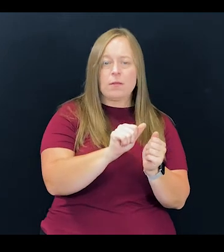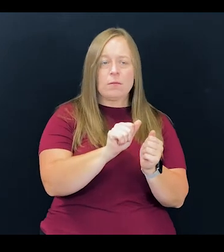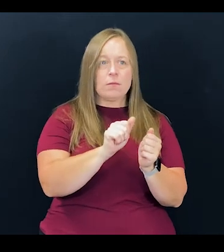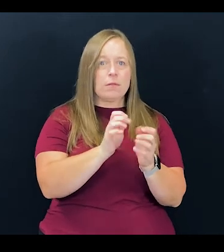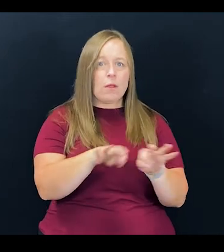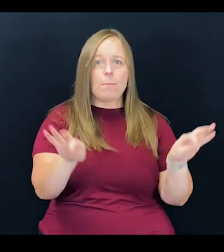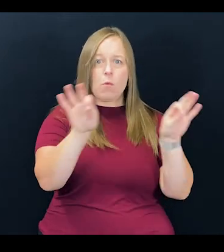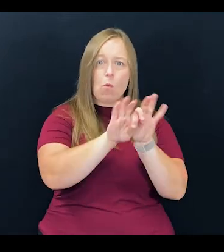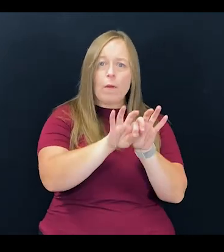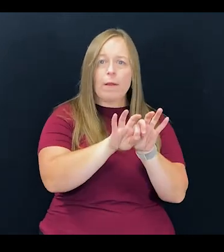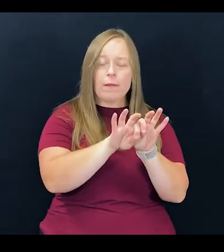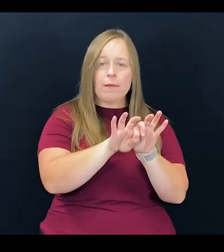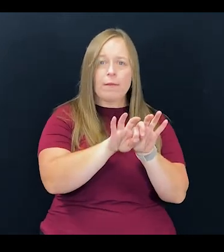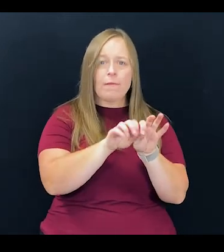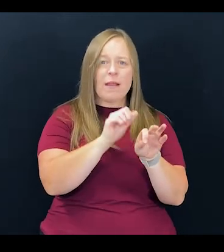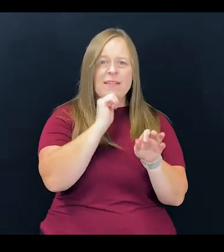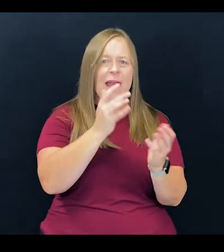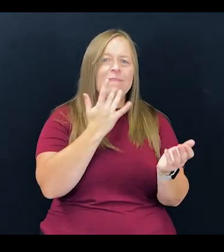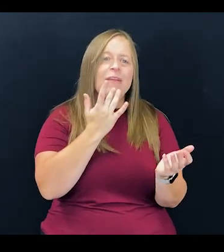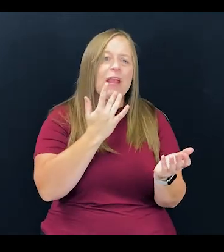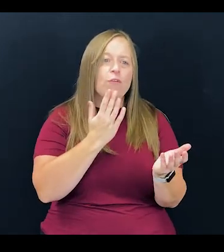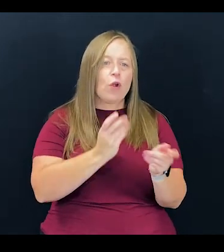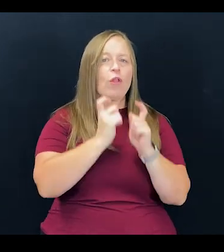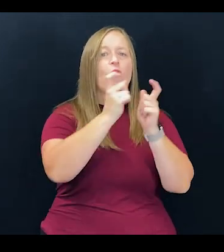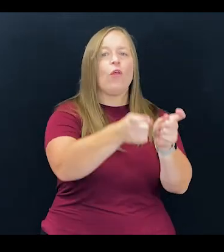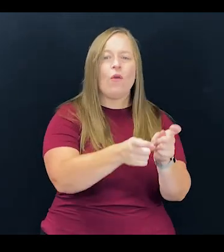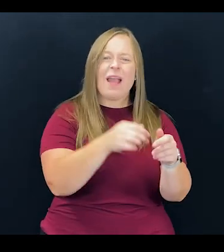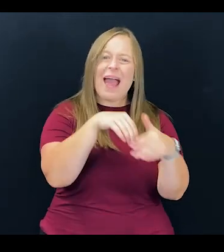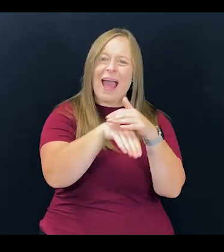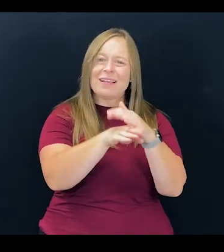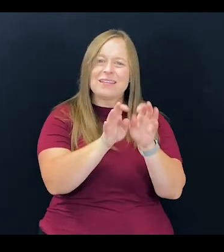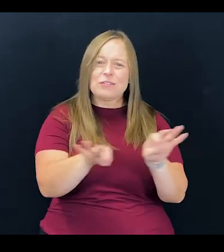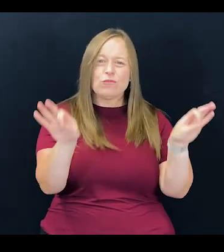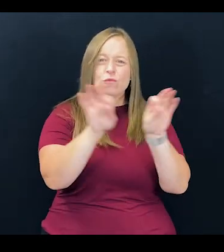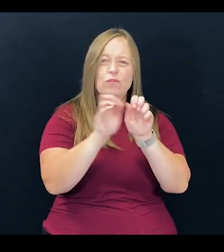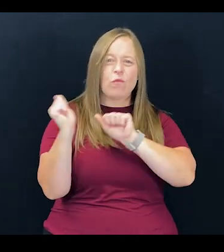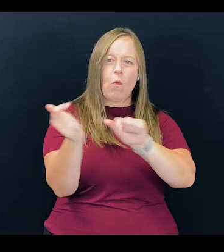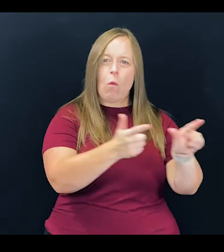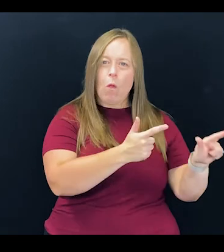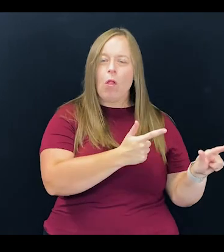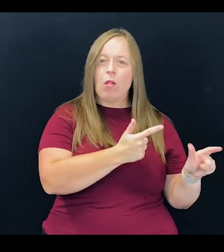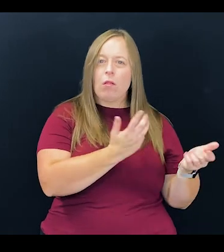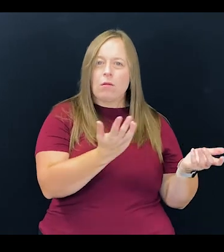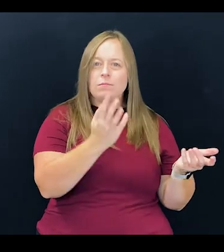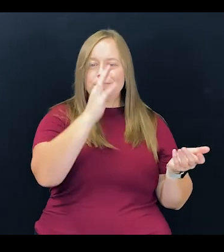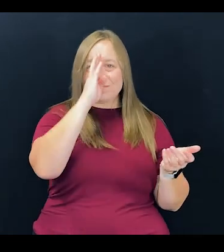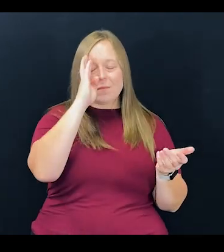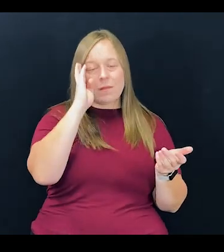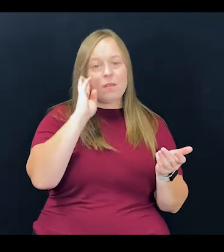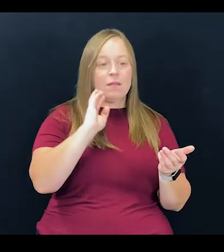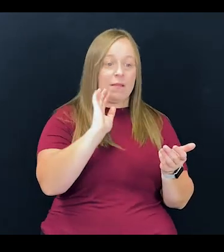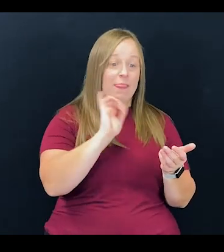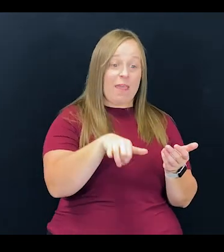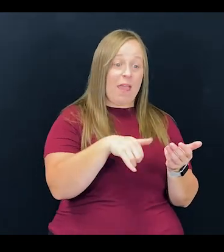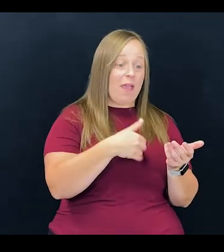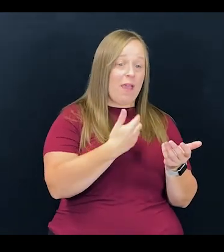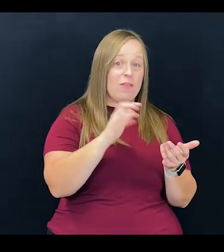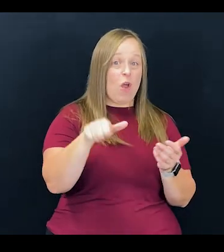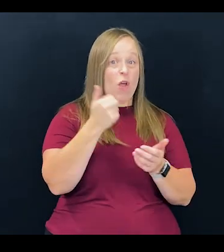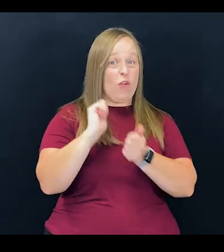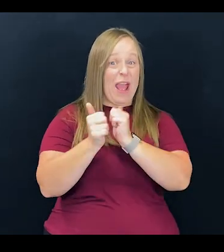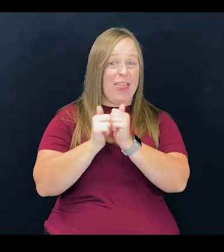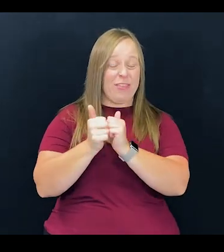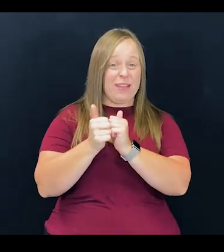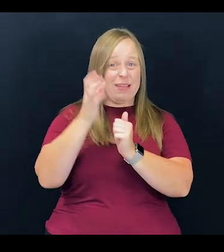people with disabilities are essential. They're not favors. Access is crucial for everyone and anyone. And the